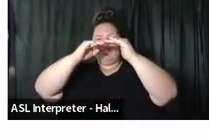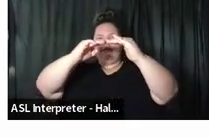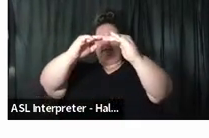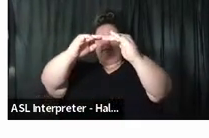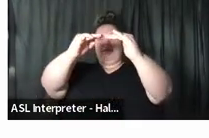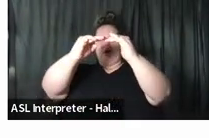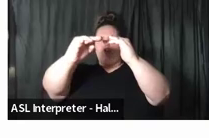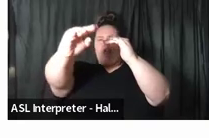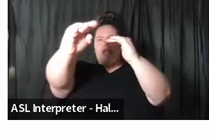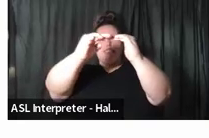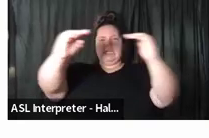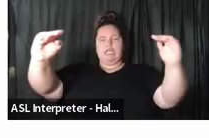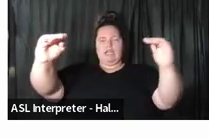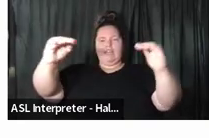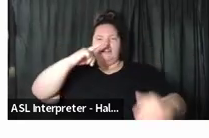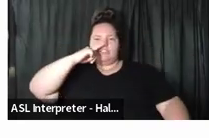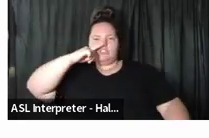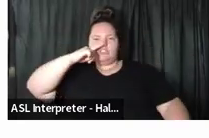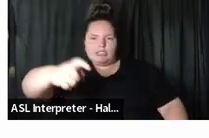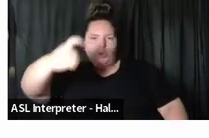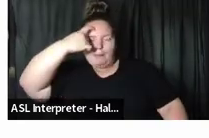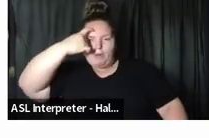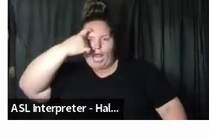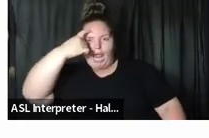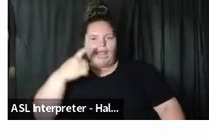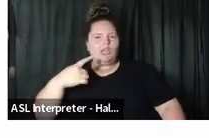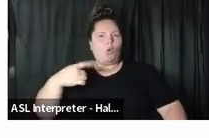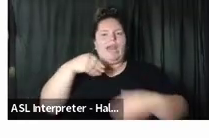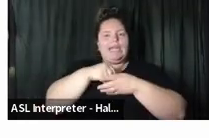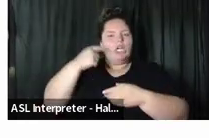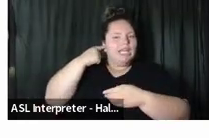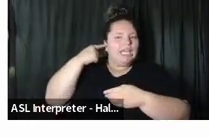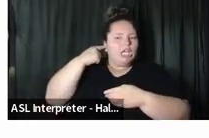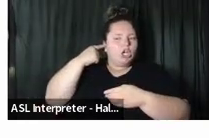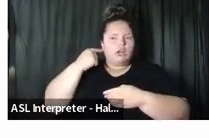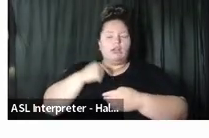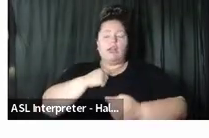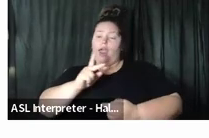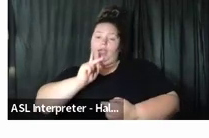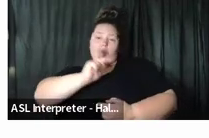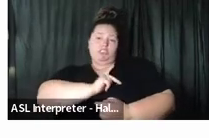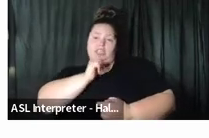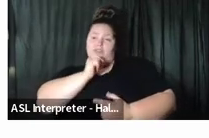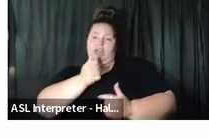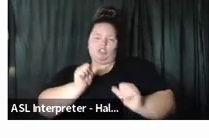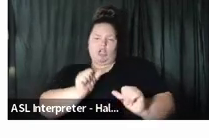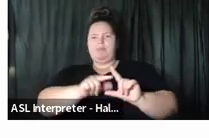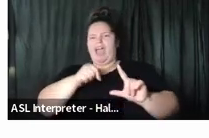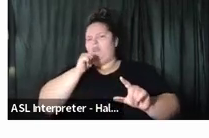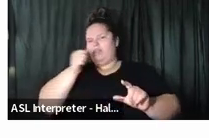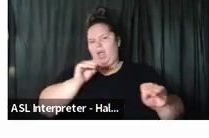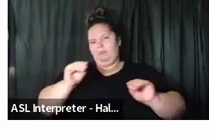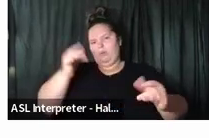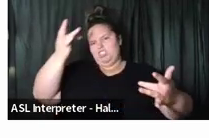with your equilibrium and like with your inner ear. It helps. I personally haven't tried this out, but I don't really get like